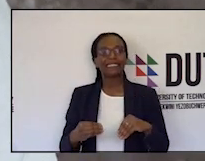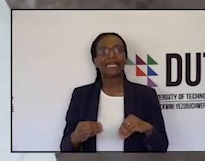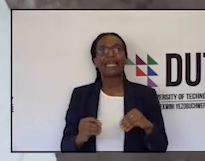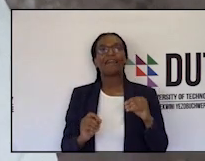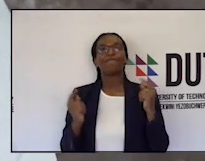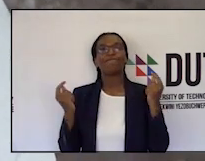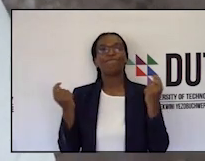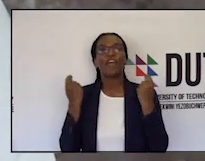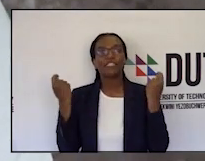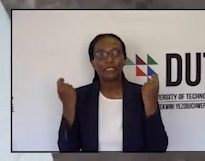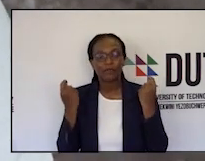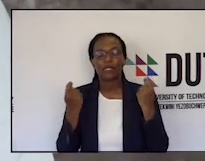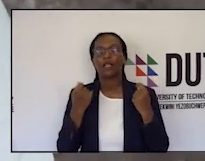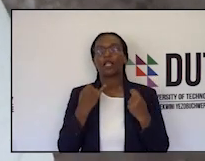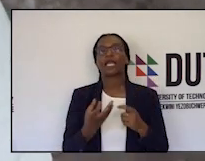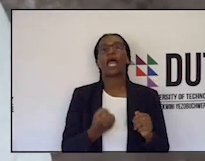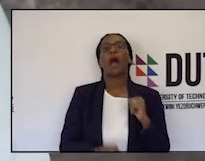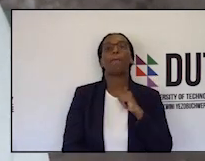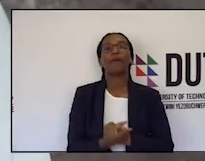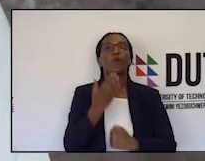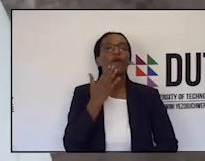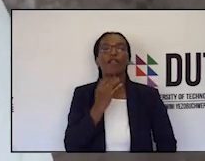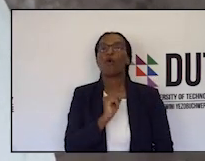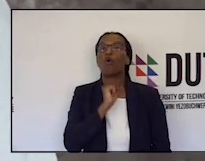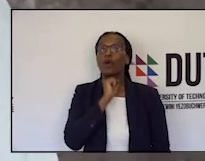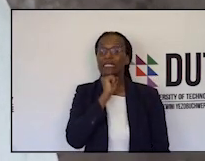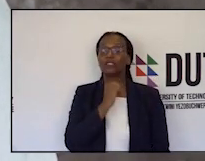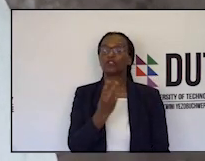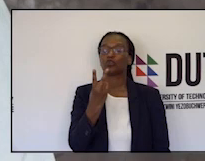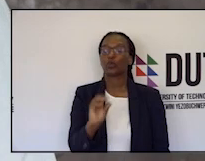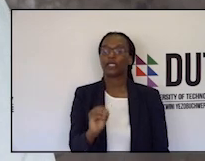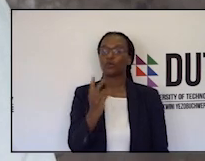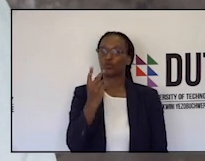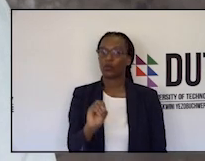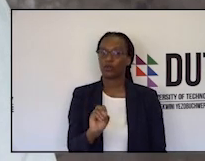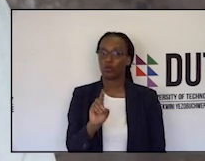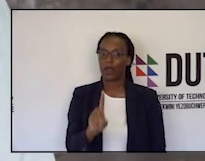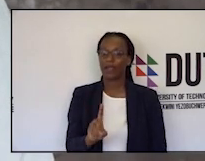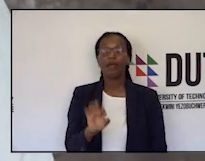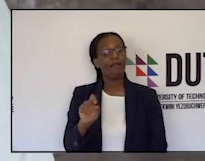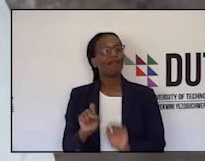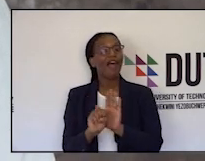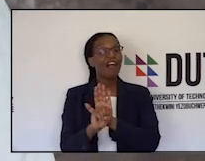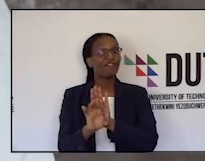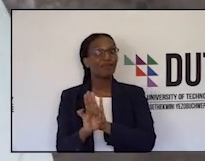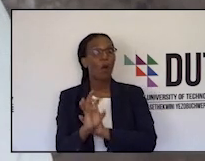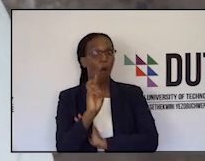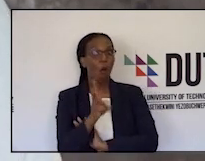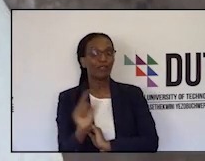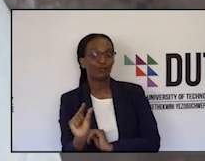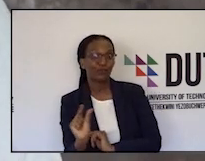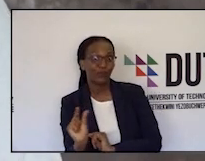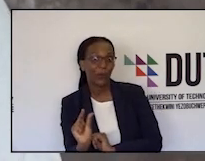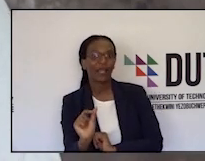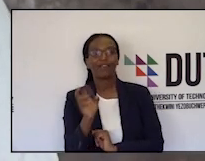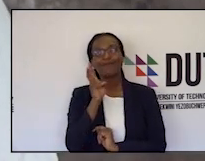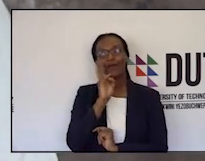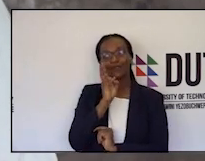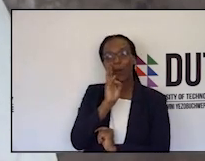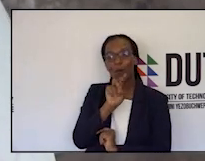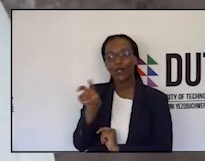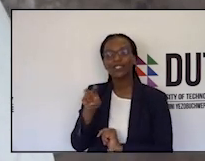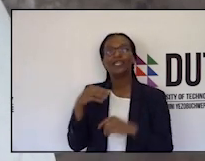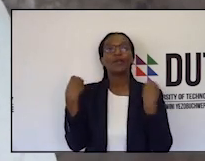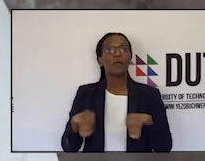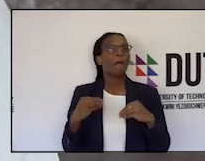in August 2021. Keep your eyes open for the advertisements. You may just be the next big